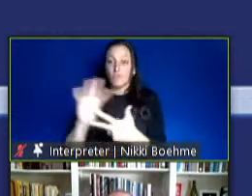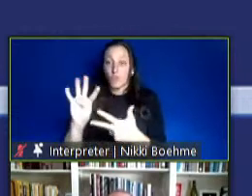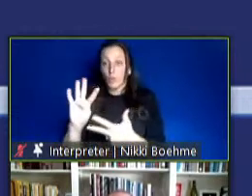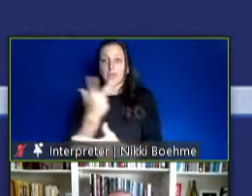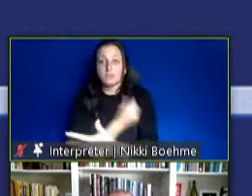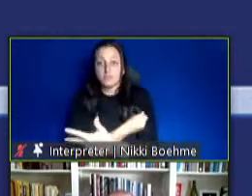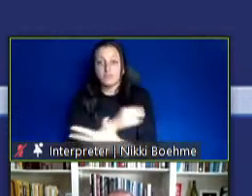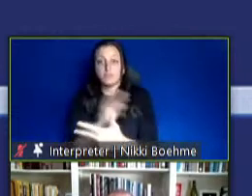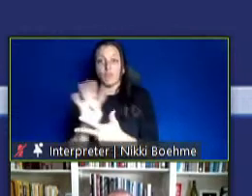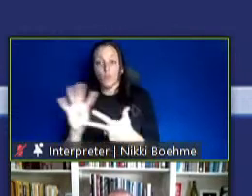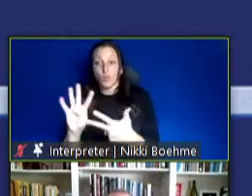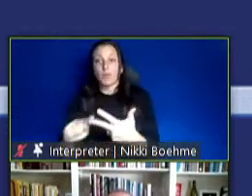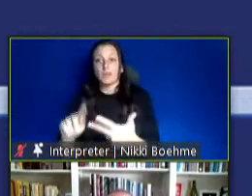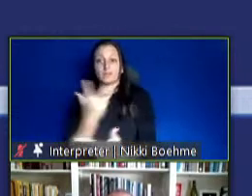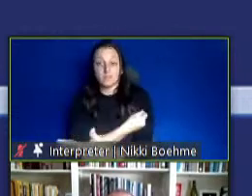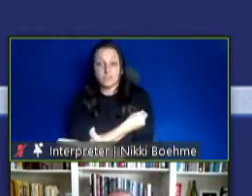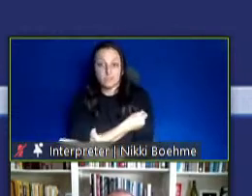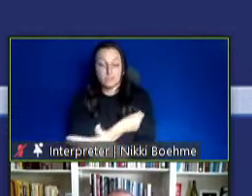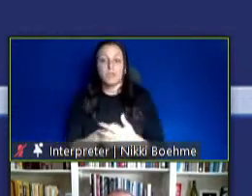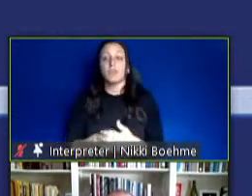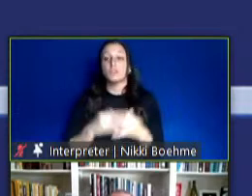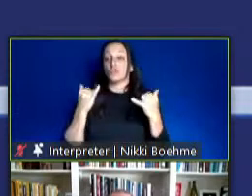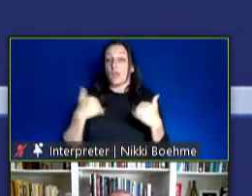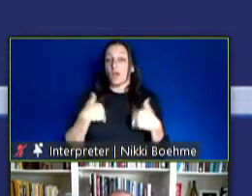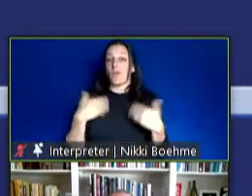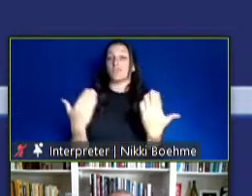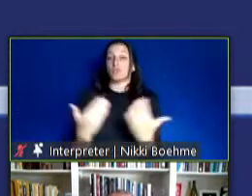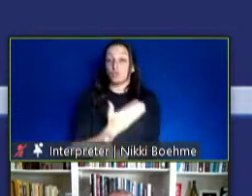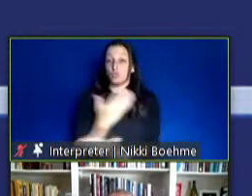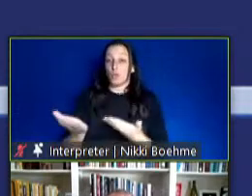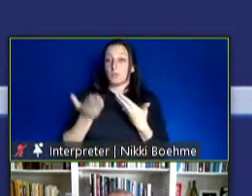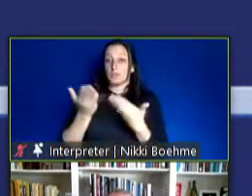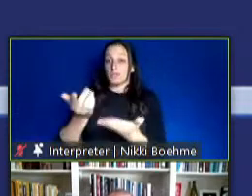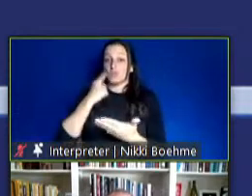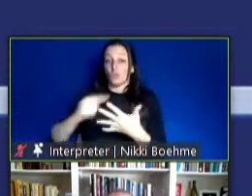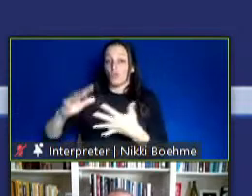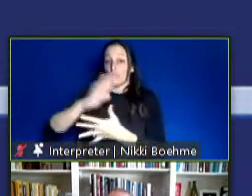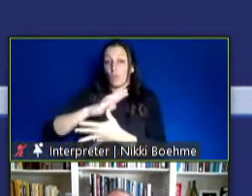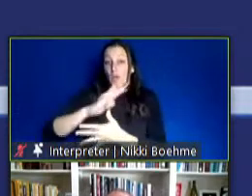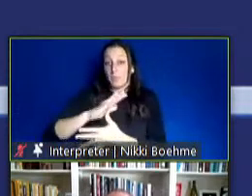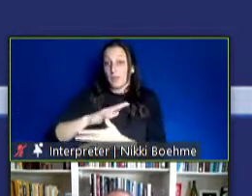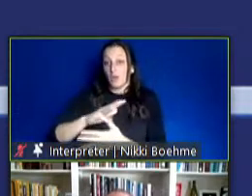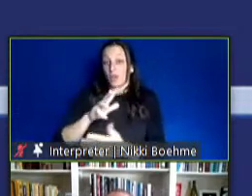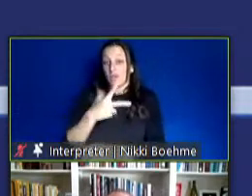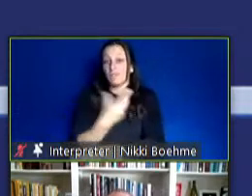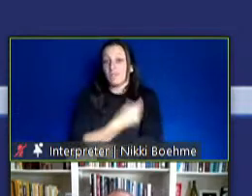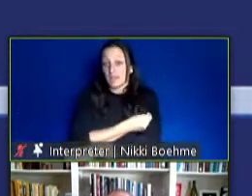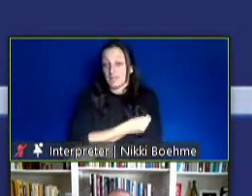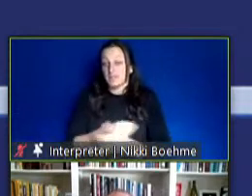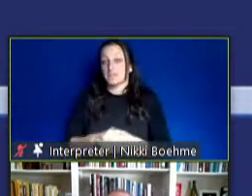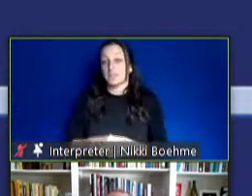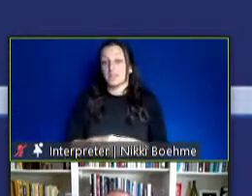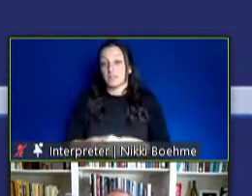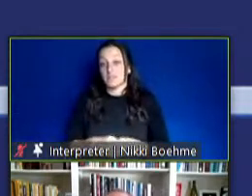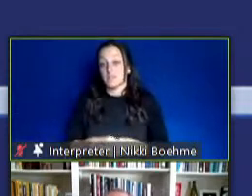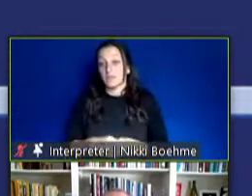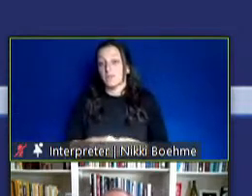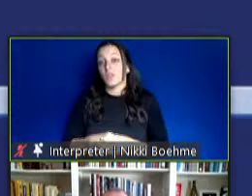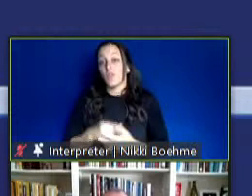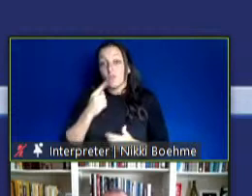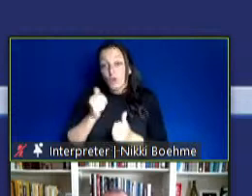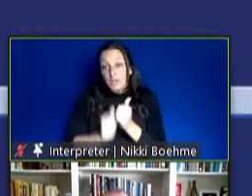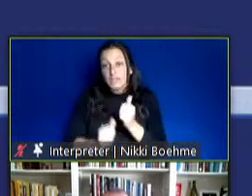we have essentially new recommendations for the primary vaccines for persons